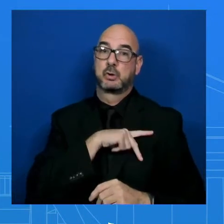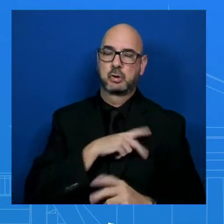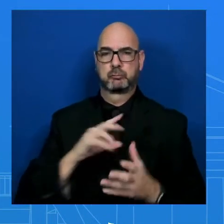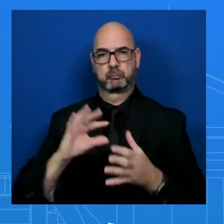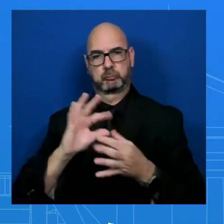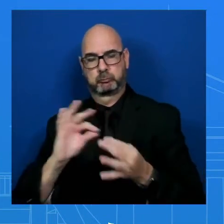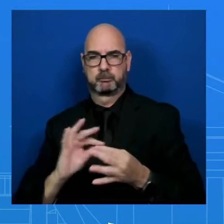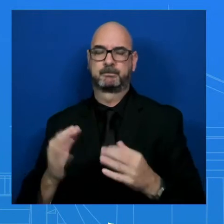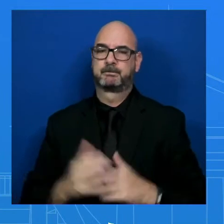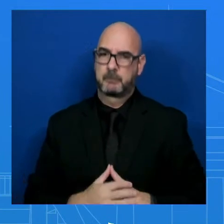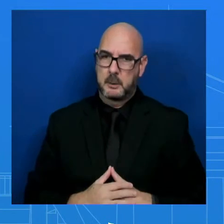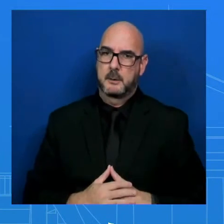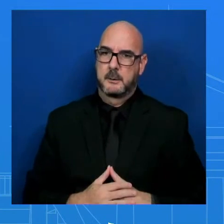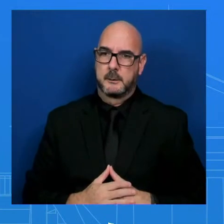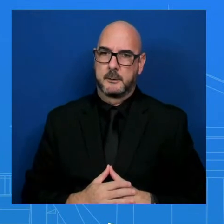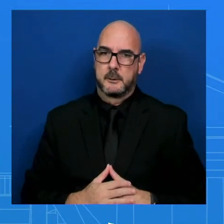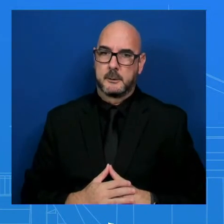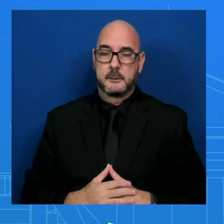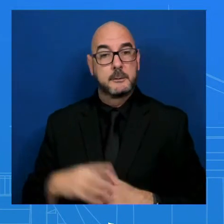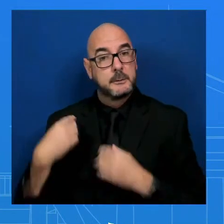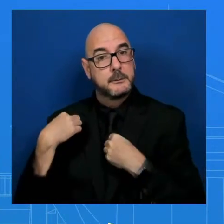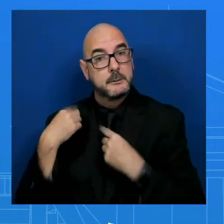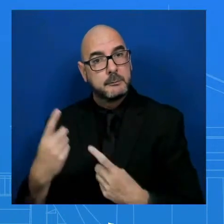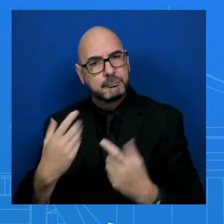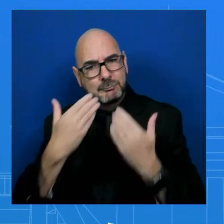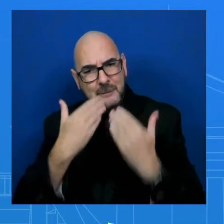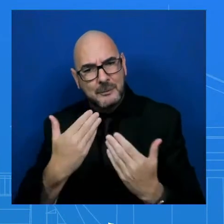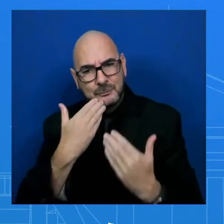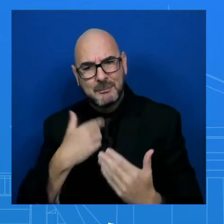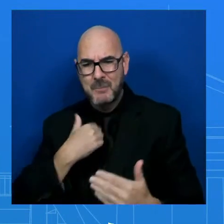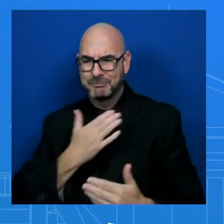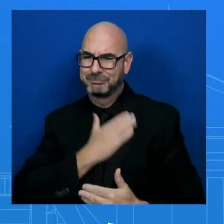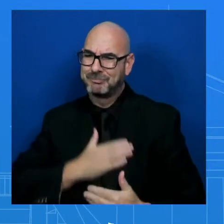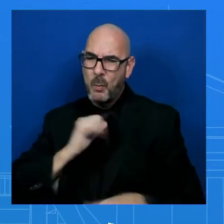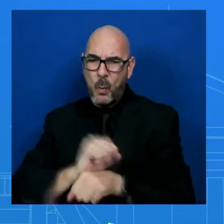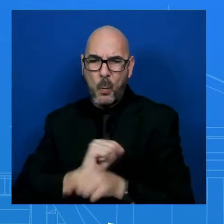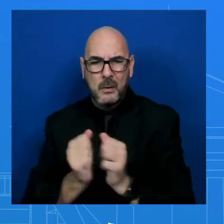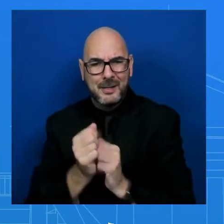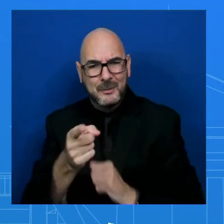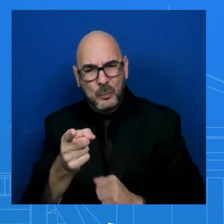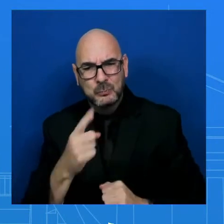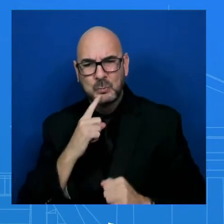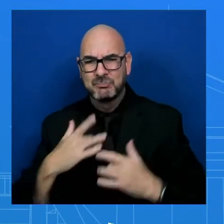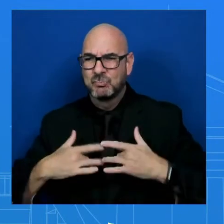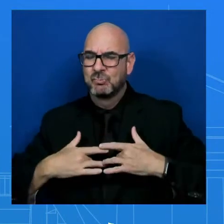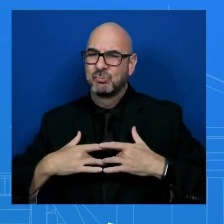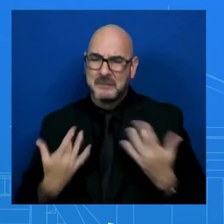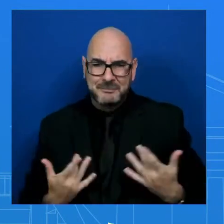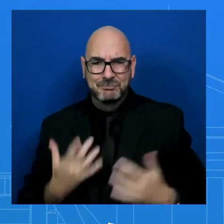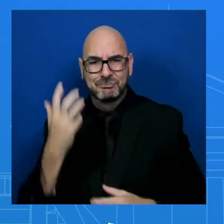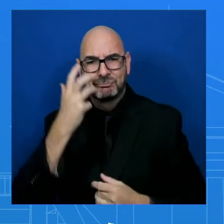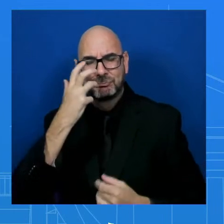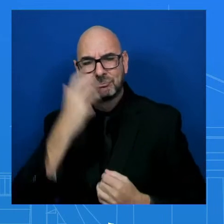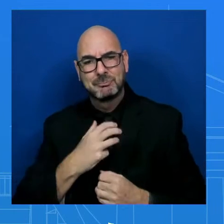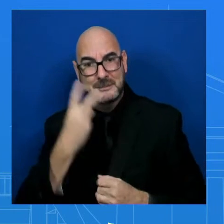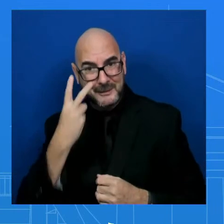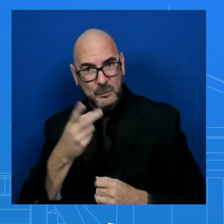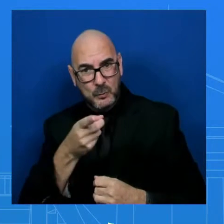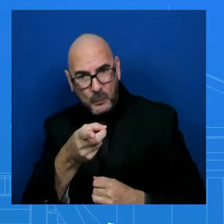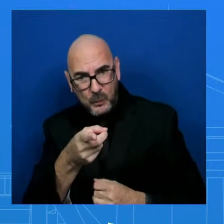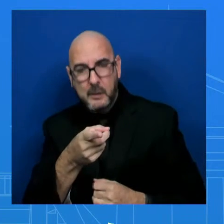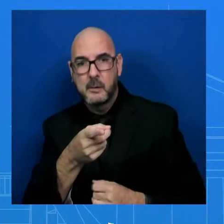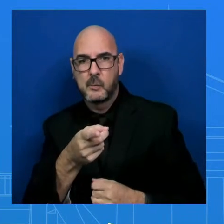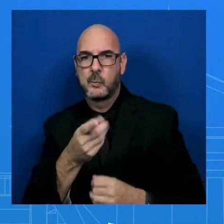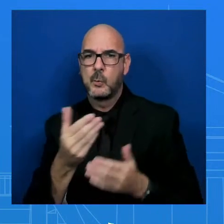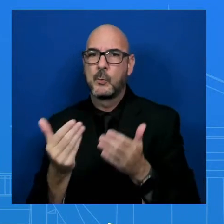It has been a joy working with you, and I am so thrilled to have you, to see you in this new role